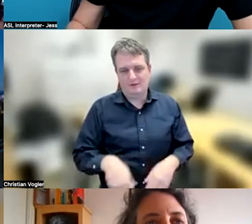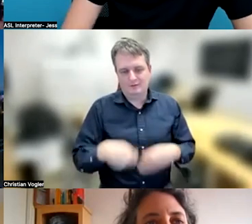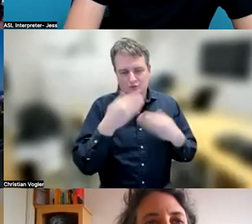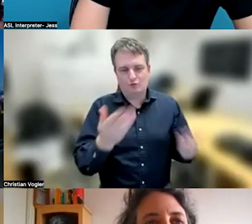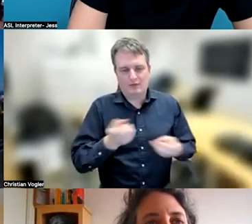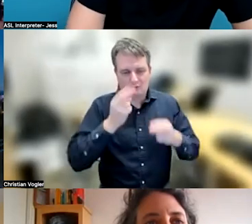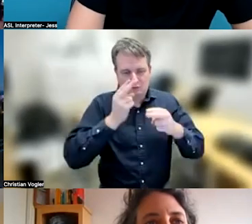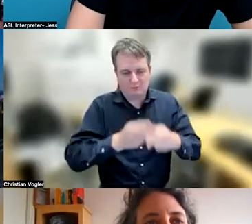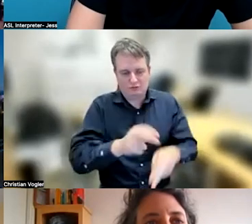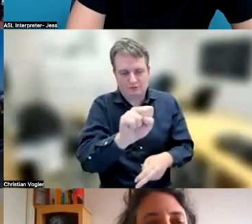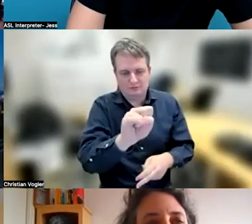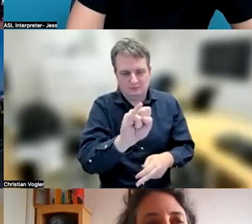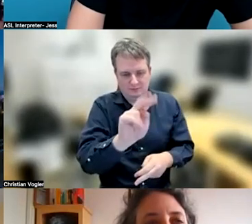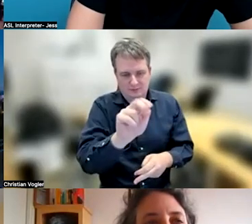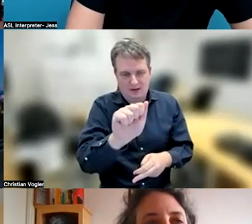perspective.